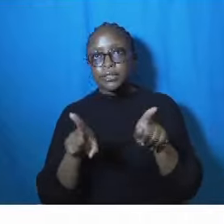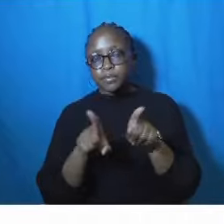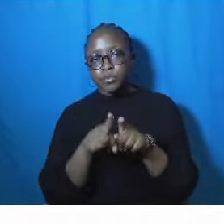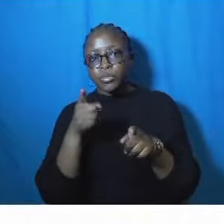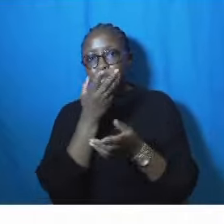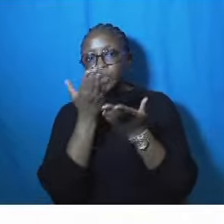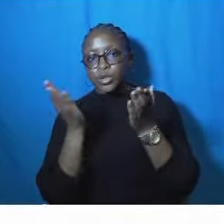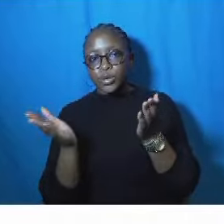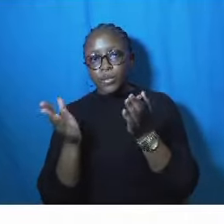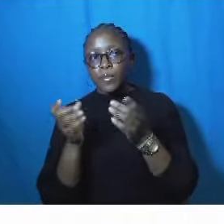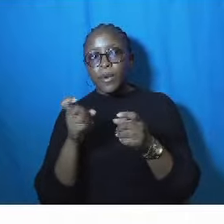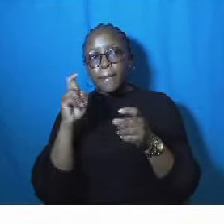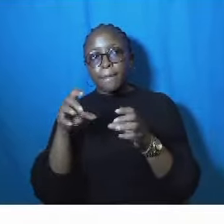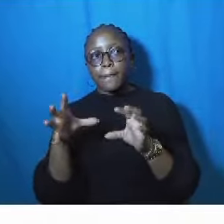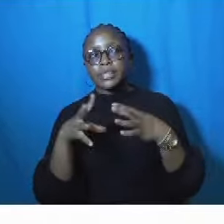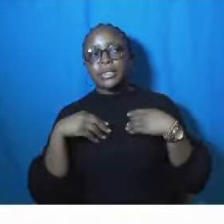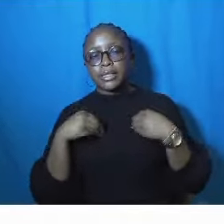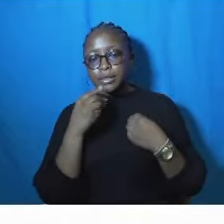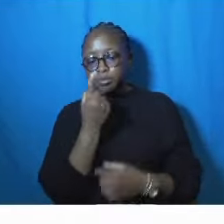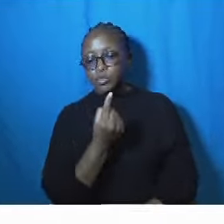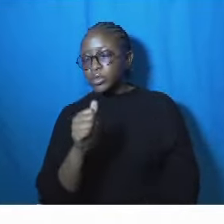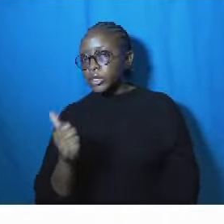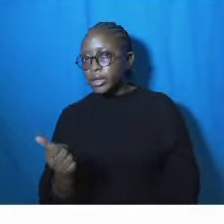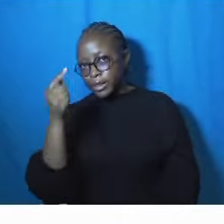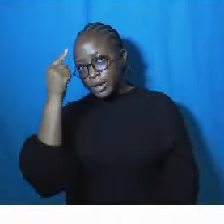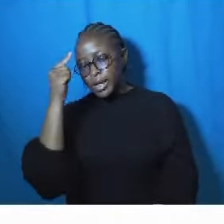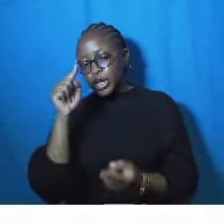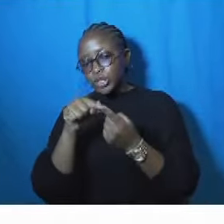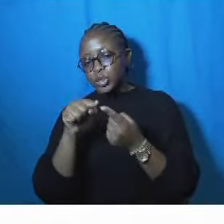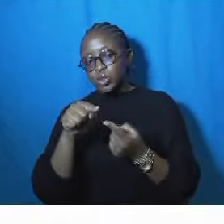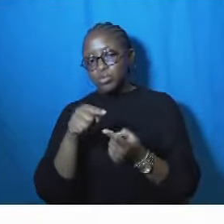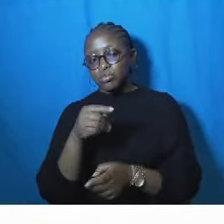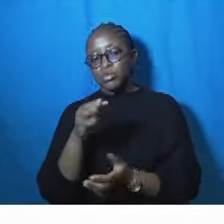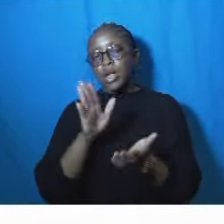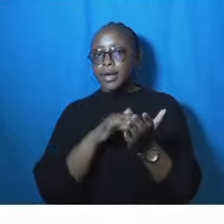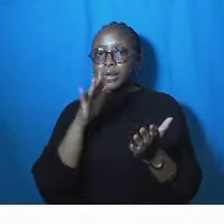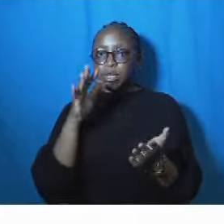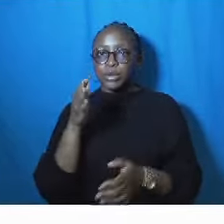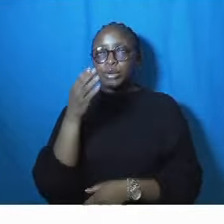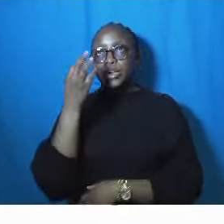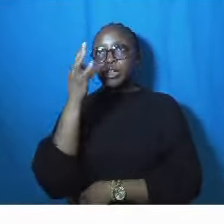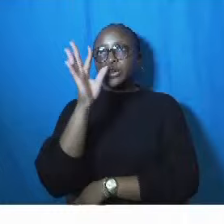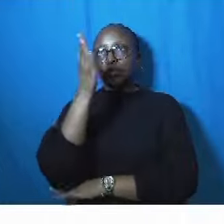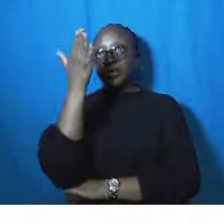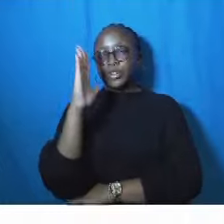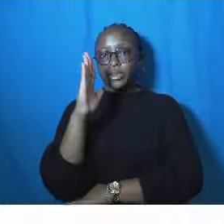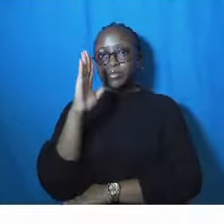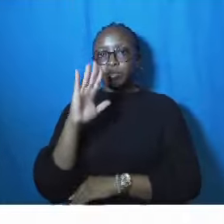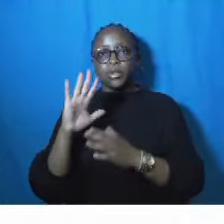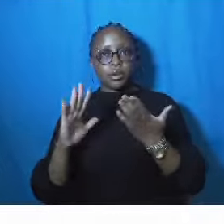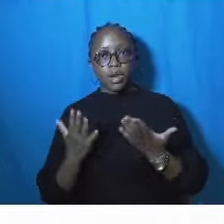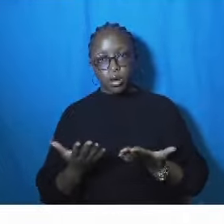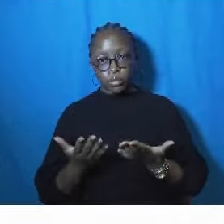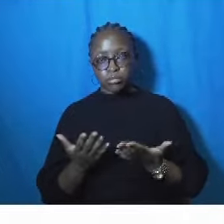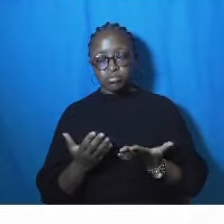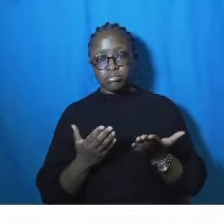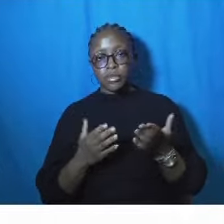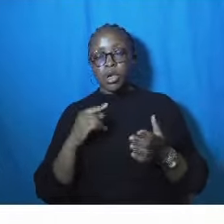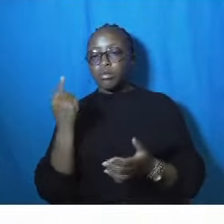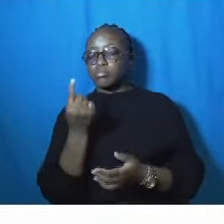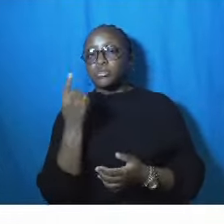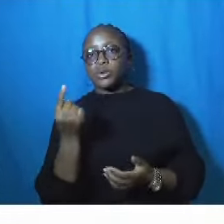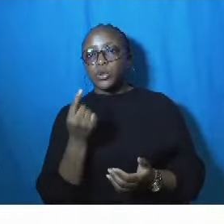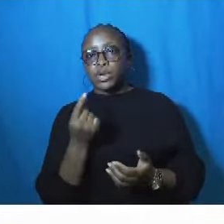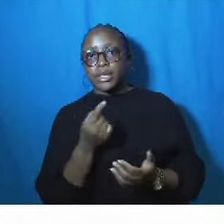to the glory of God. How would this be possible? Only by the power of the Holy Spirit given